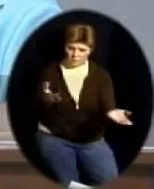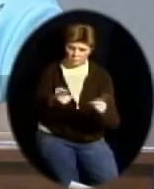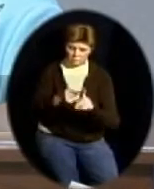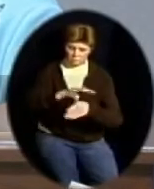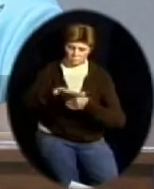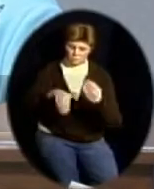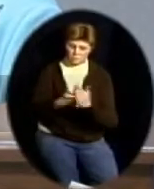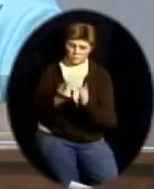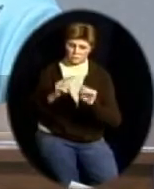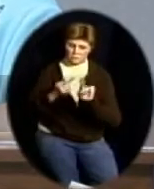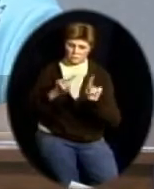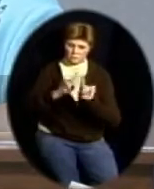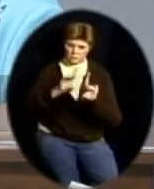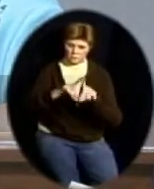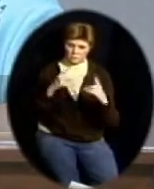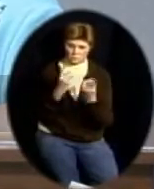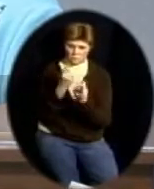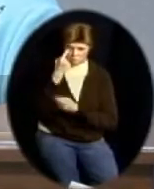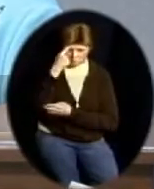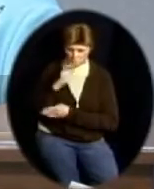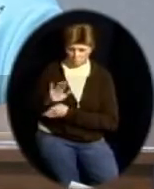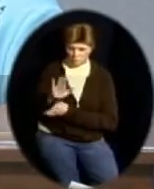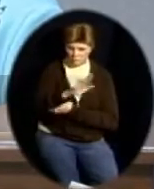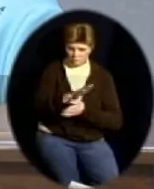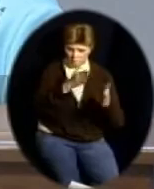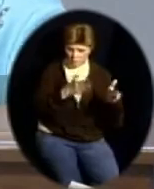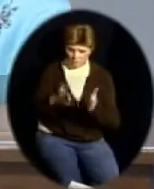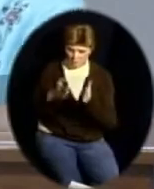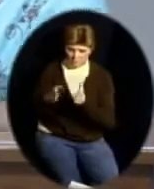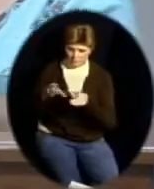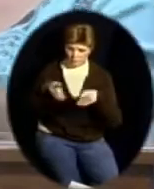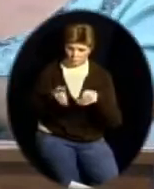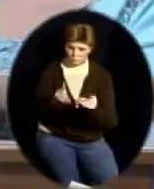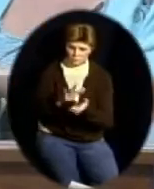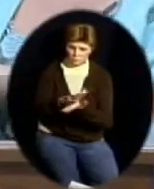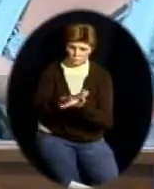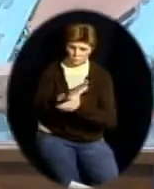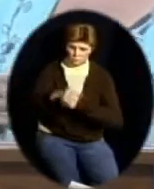planning and presented to the Board of Education on a periodic basis. Dr. George?